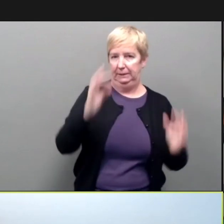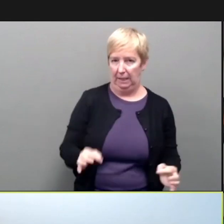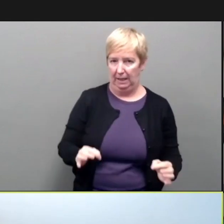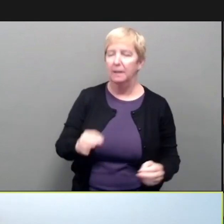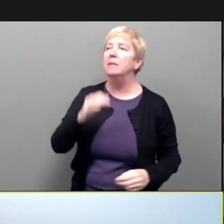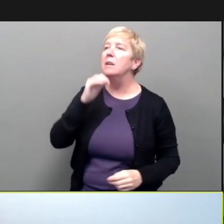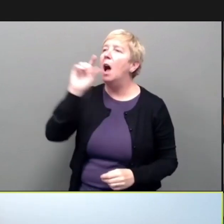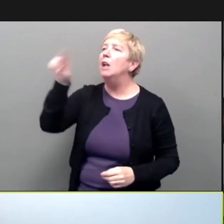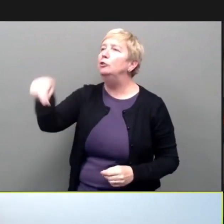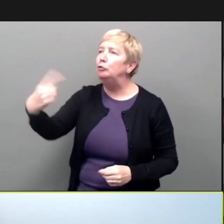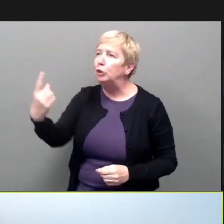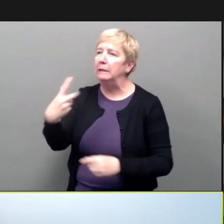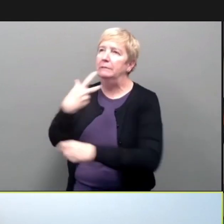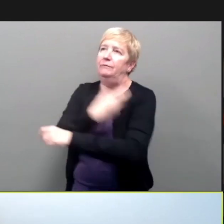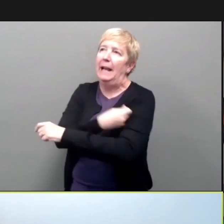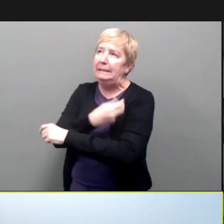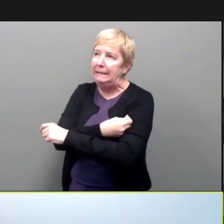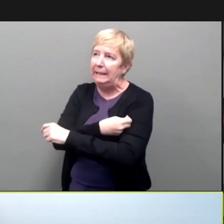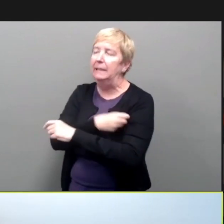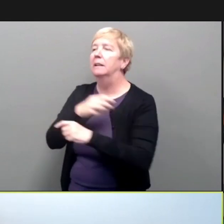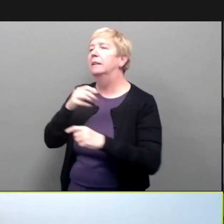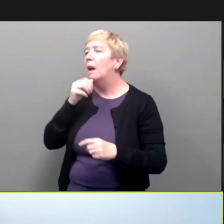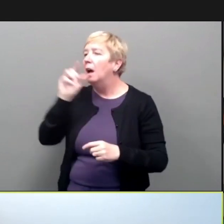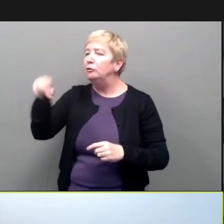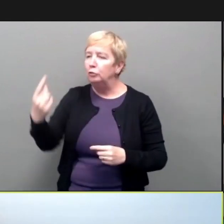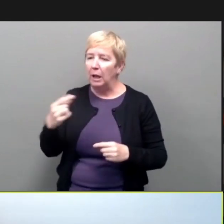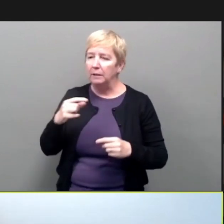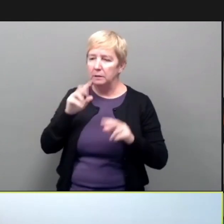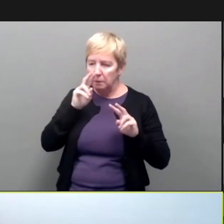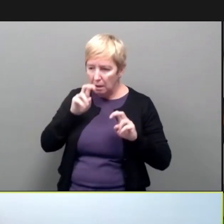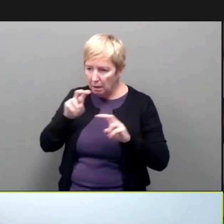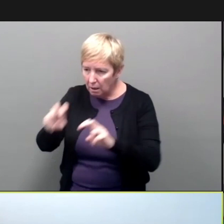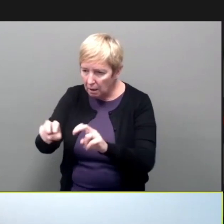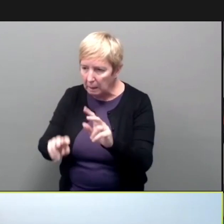vaccine efficacy data or surveillance data that we're sharing.